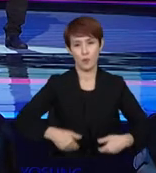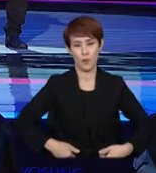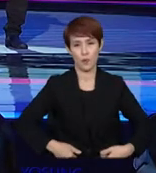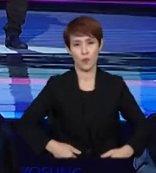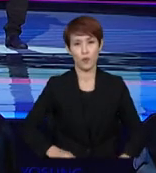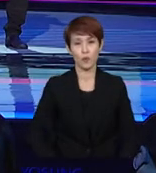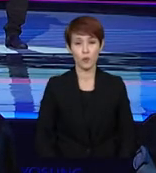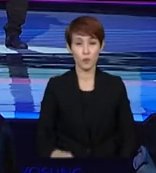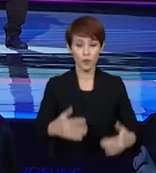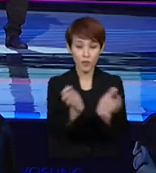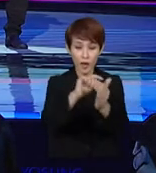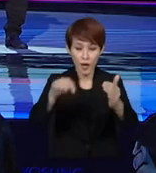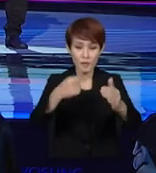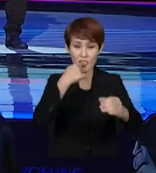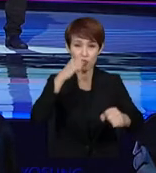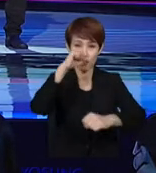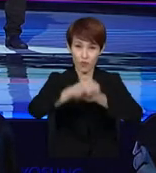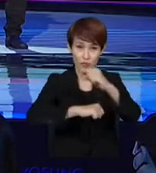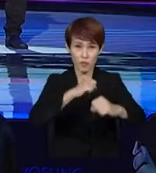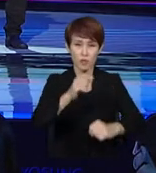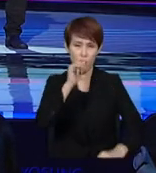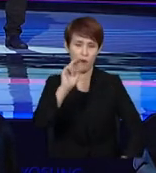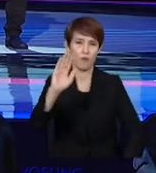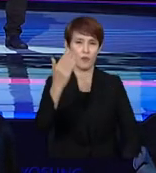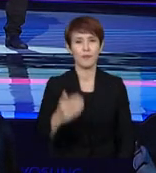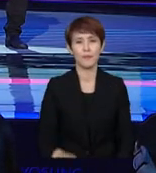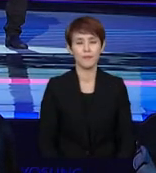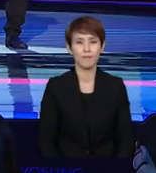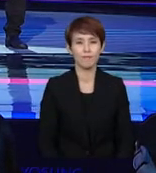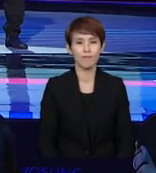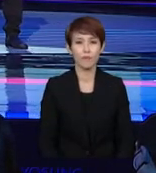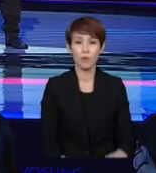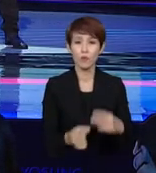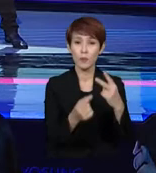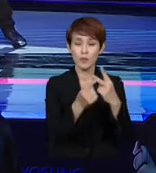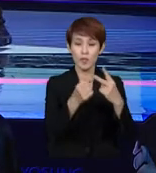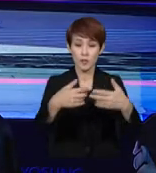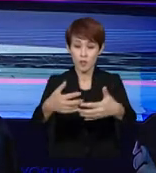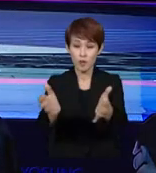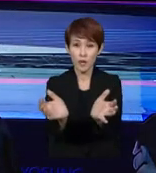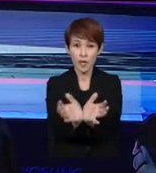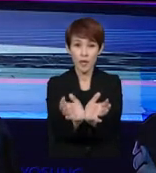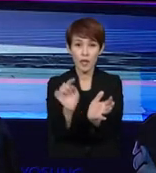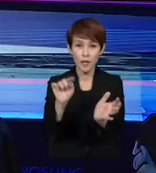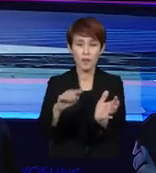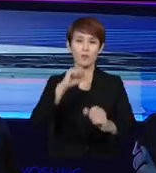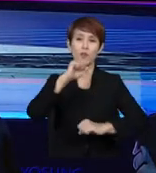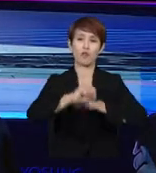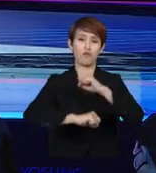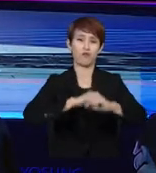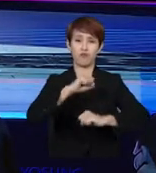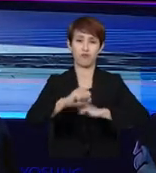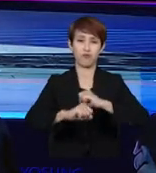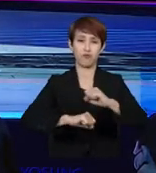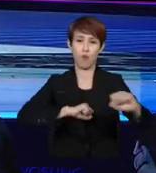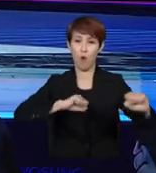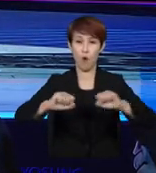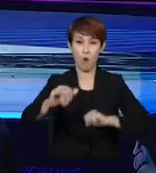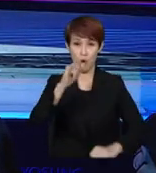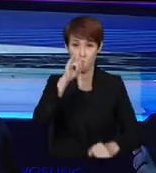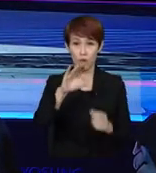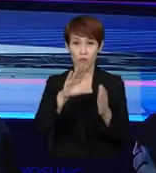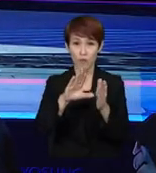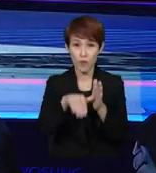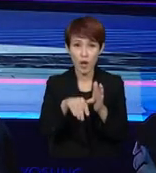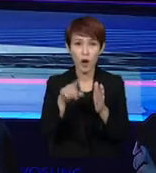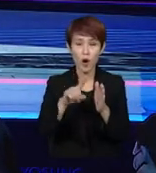speaking, autonomous, that they are not front organizations or the tools for something else. I'm afraid to say that yet again, somebody who